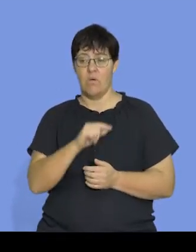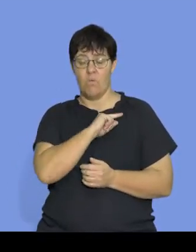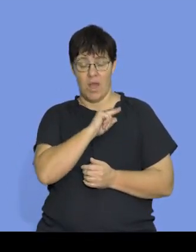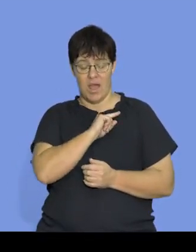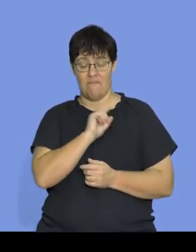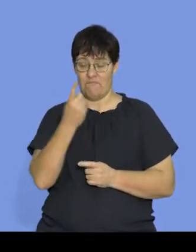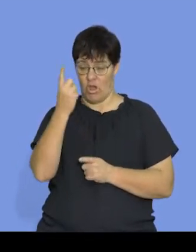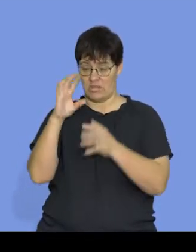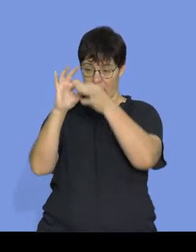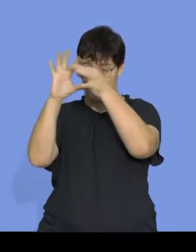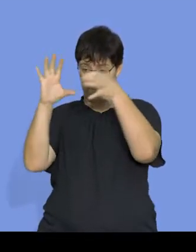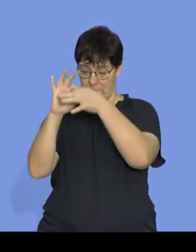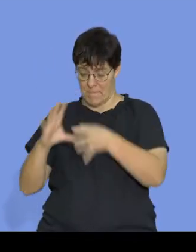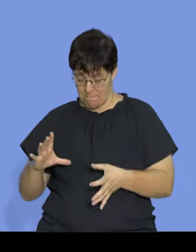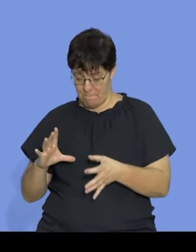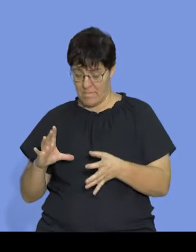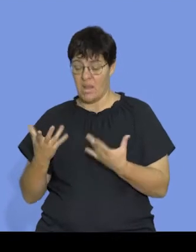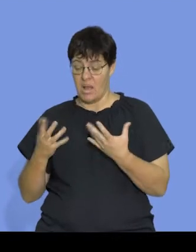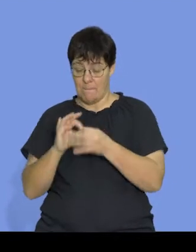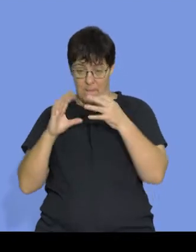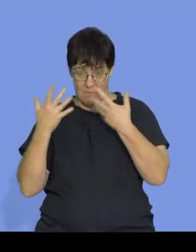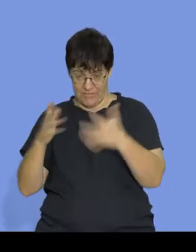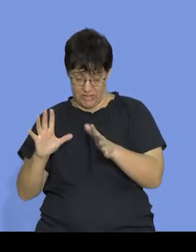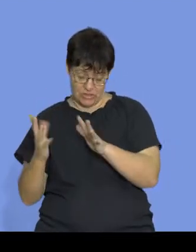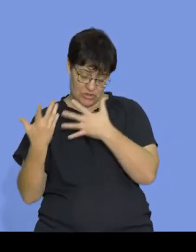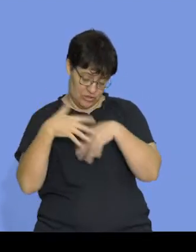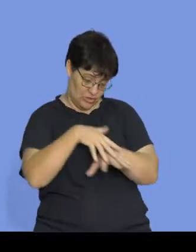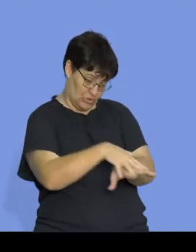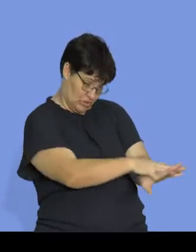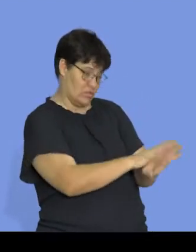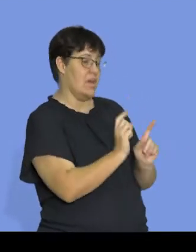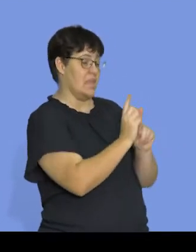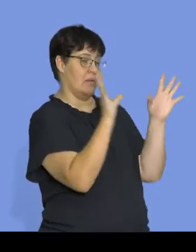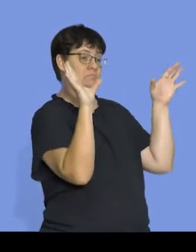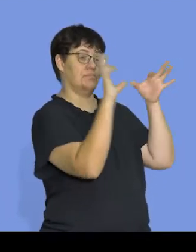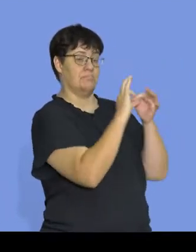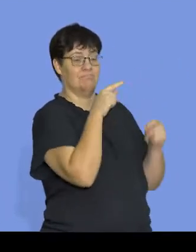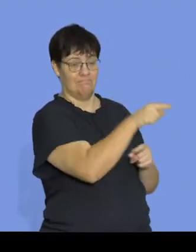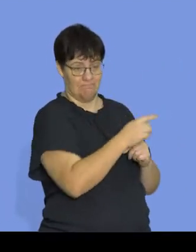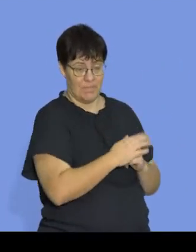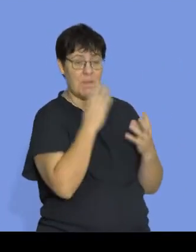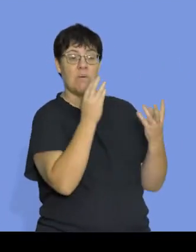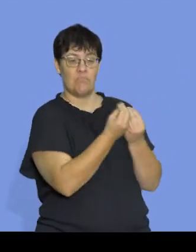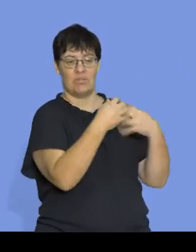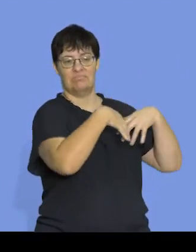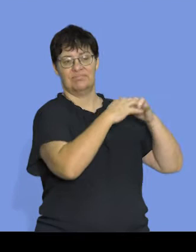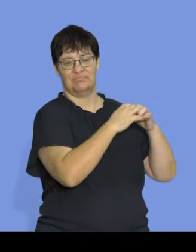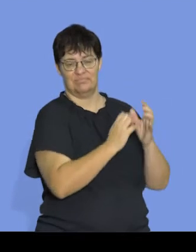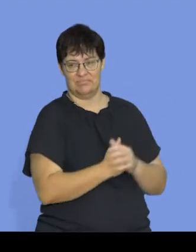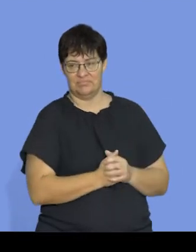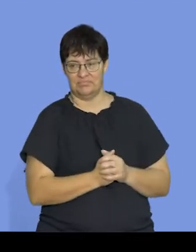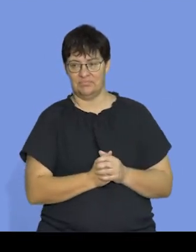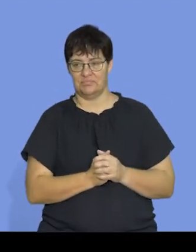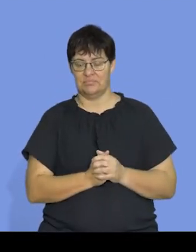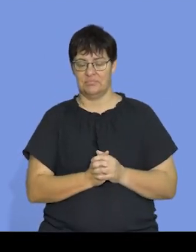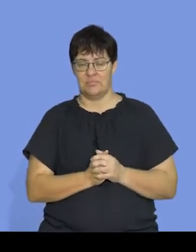broken. So these new substances that are formed are actually our products. Okay, so take note